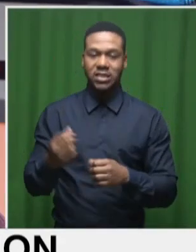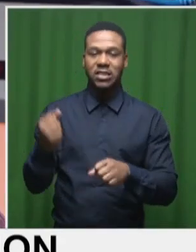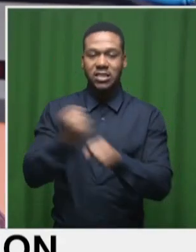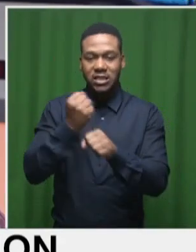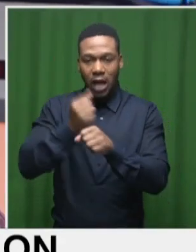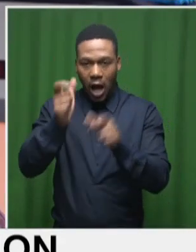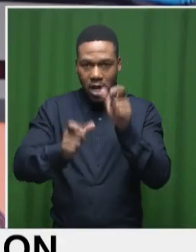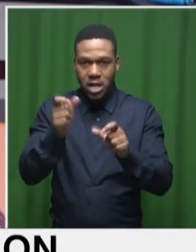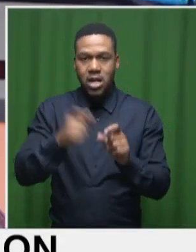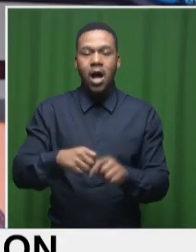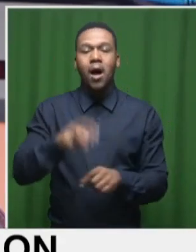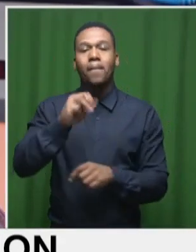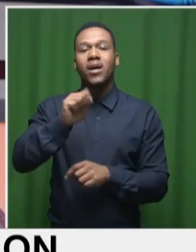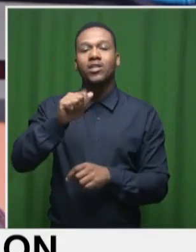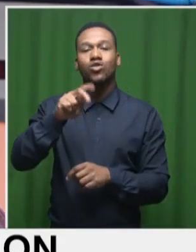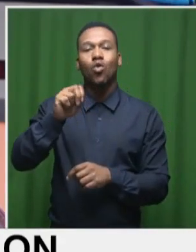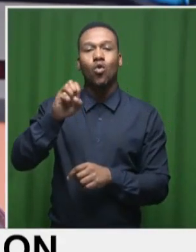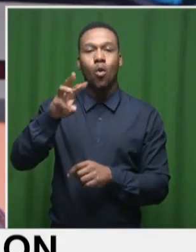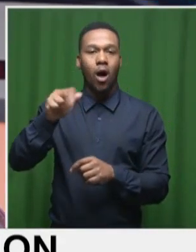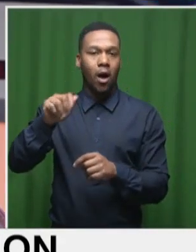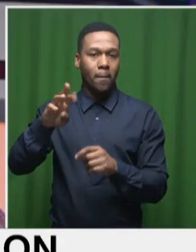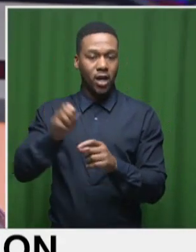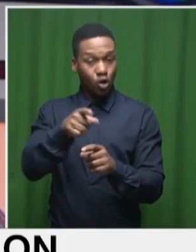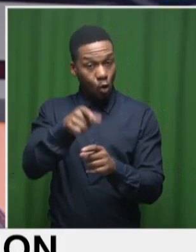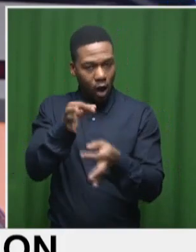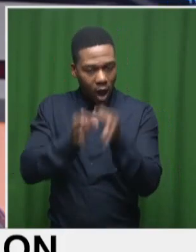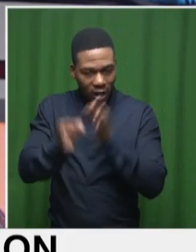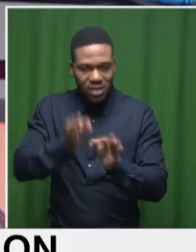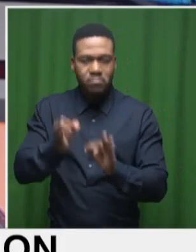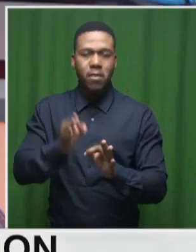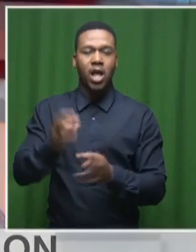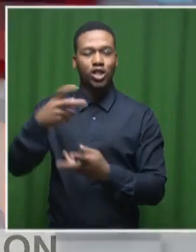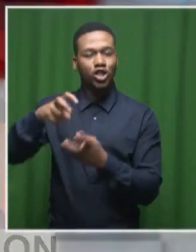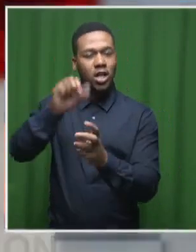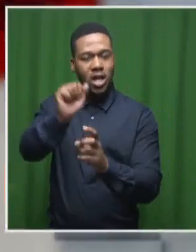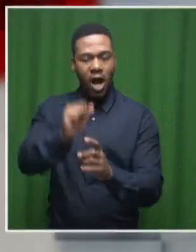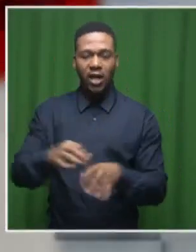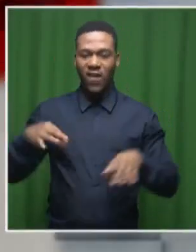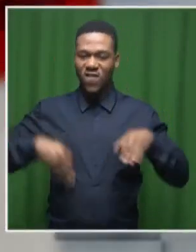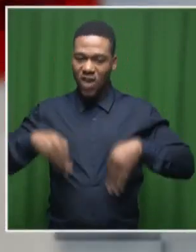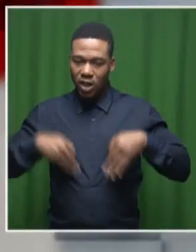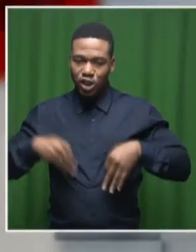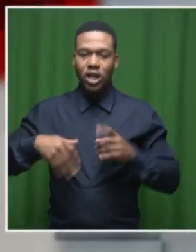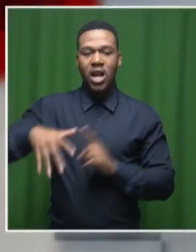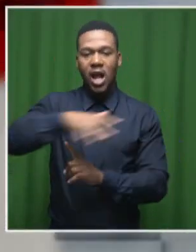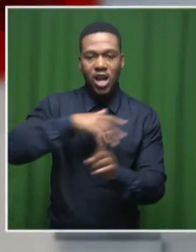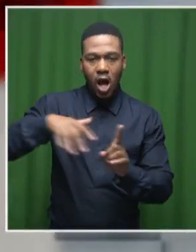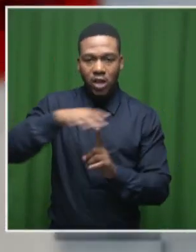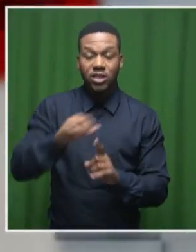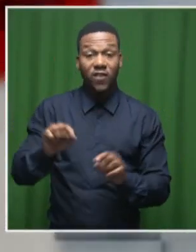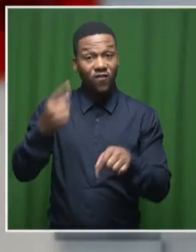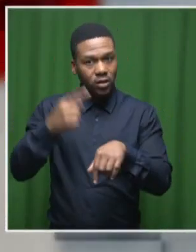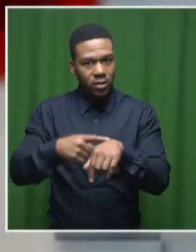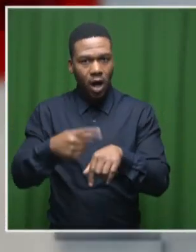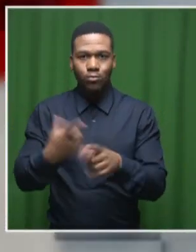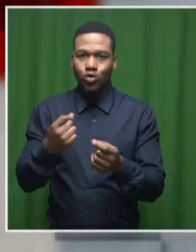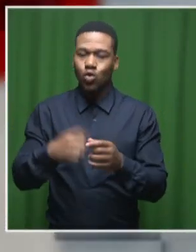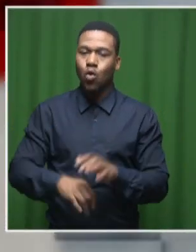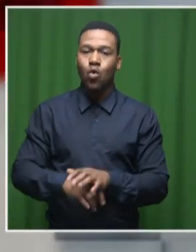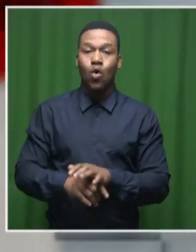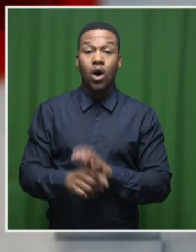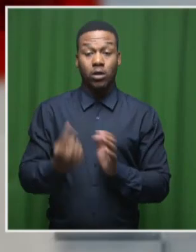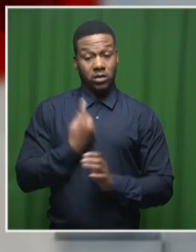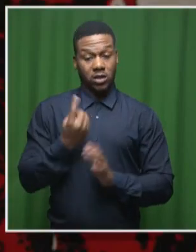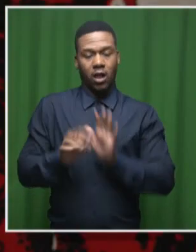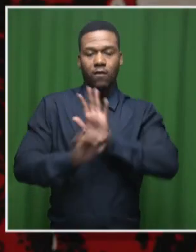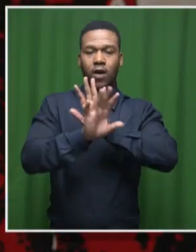Ntloko talking to us about his journey in the fashion industry, as well as his first solo art exhibition. It was titled